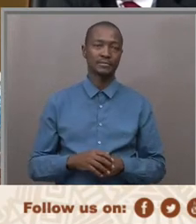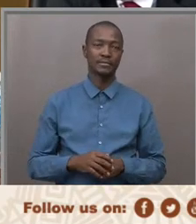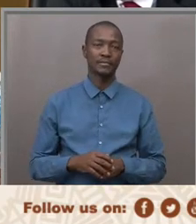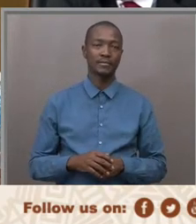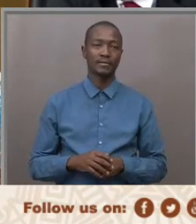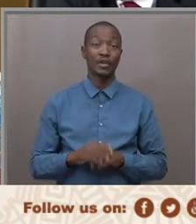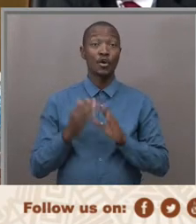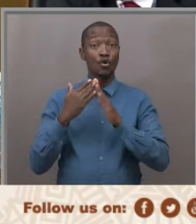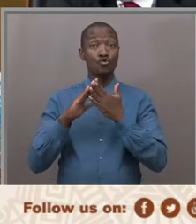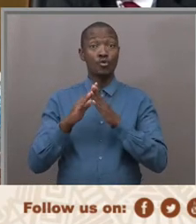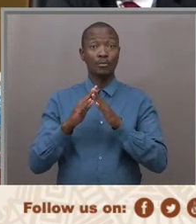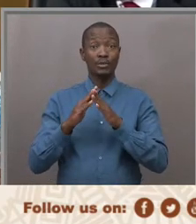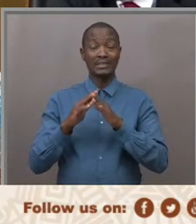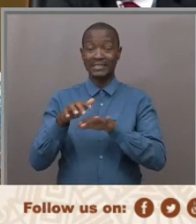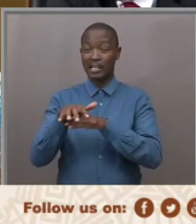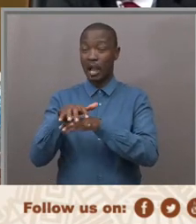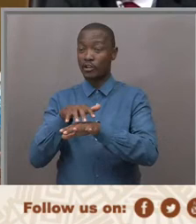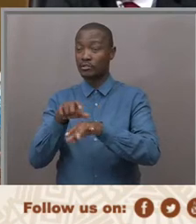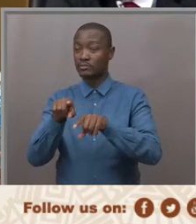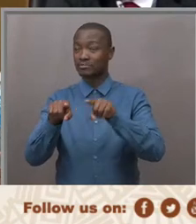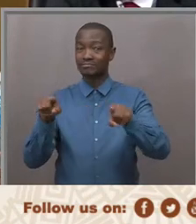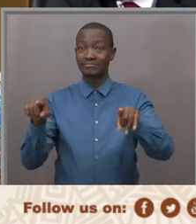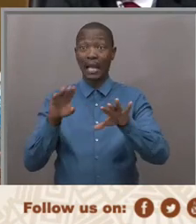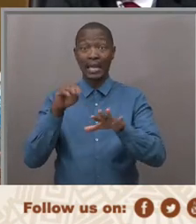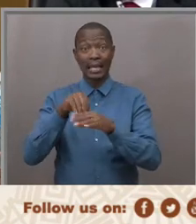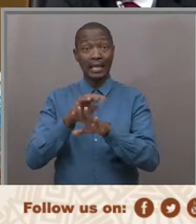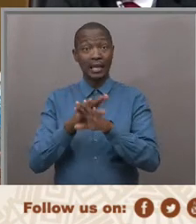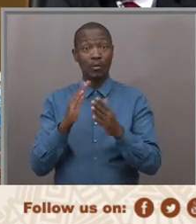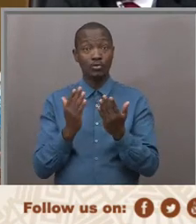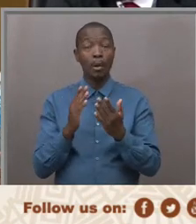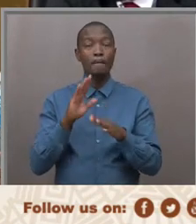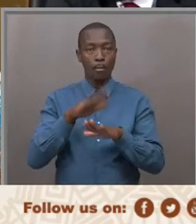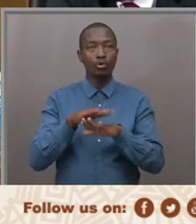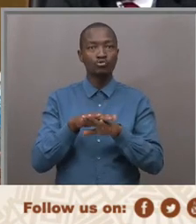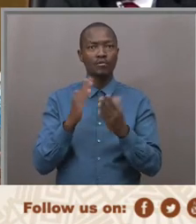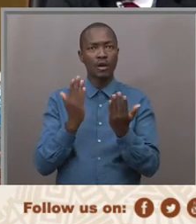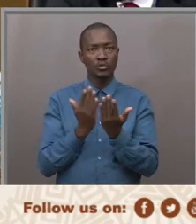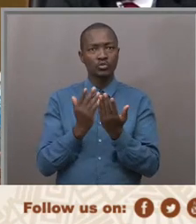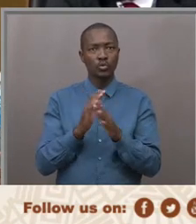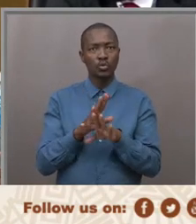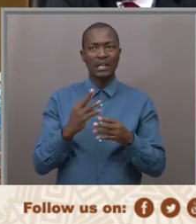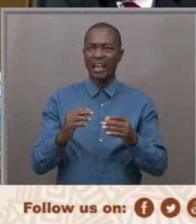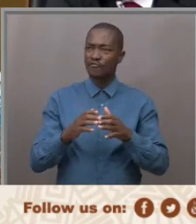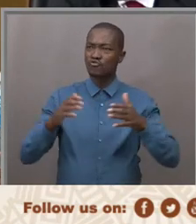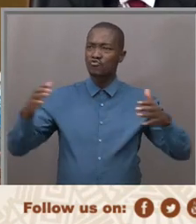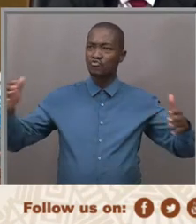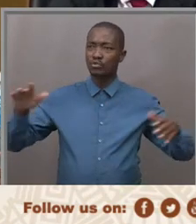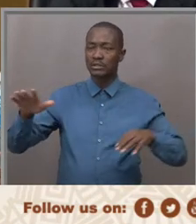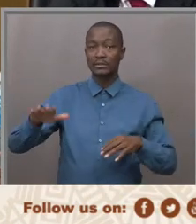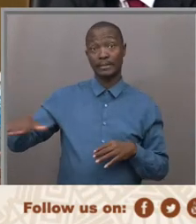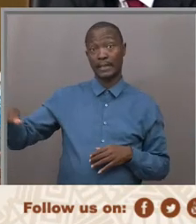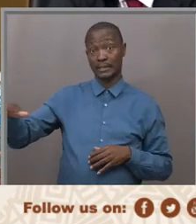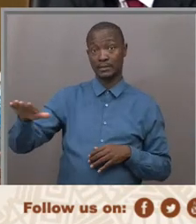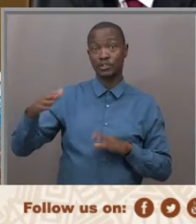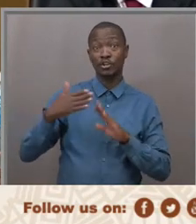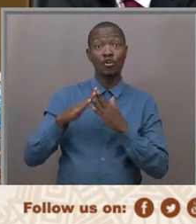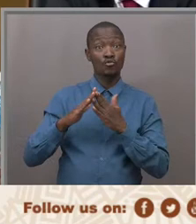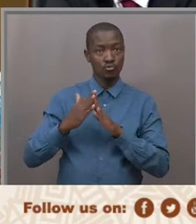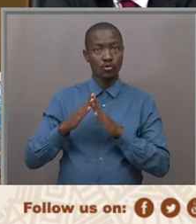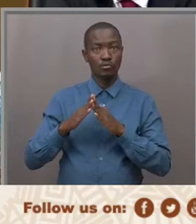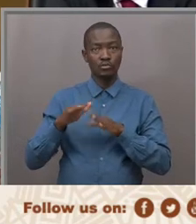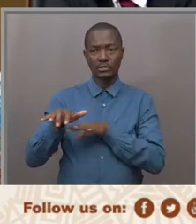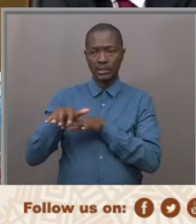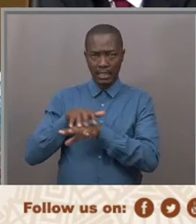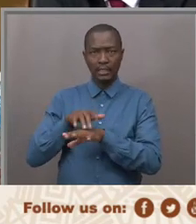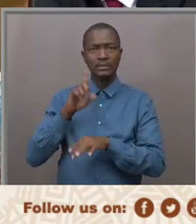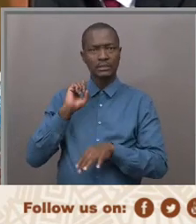gardens in our school, most of our schools have got huge spaces. Community gardens should be the order